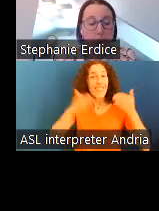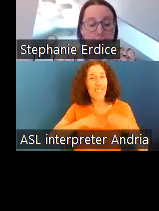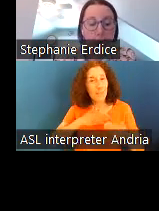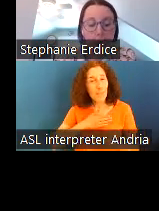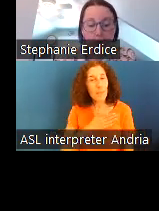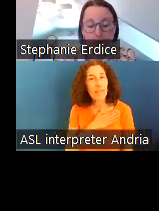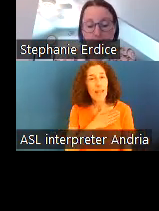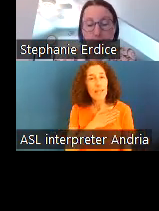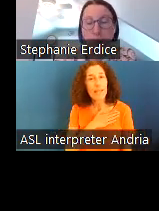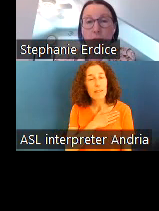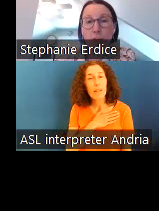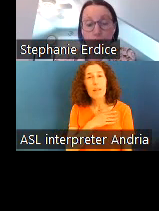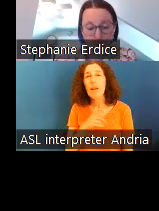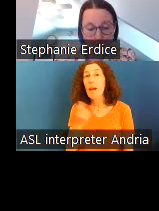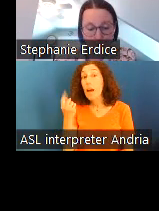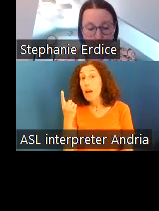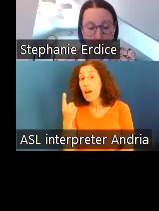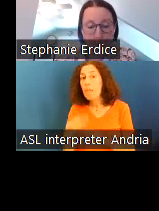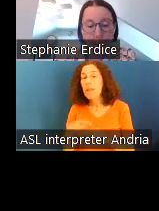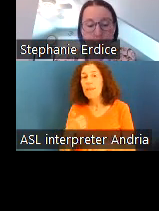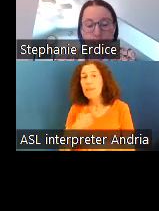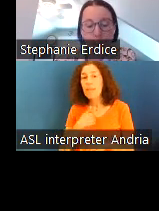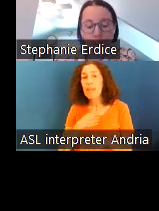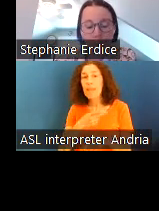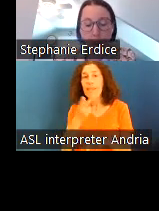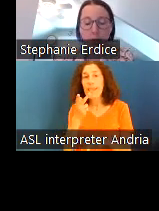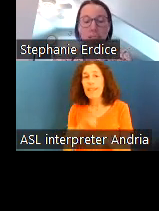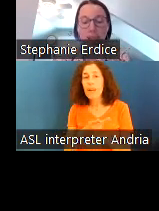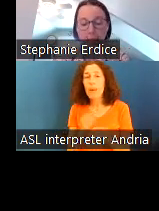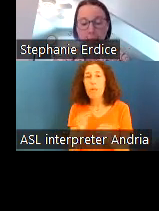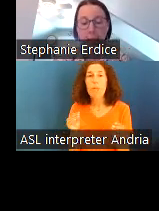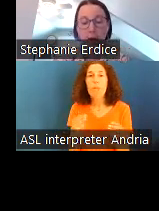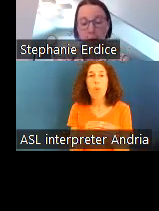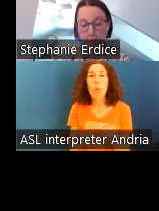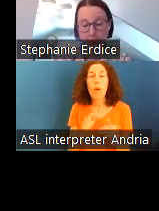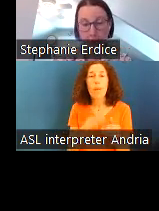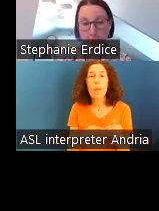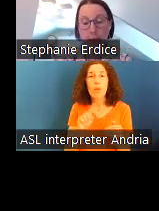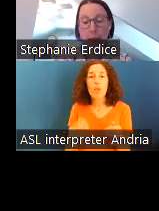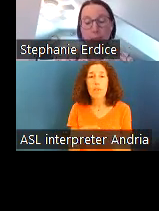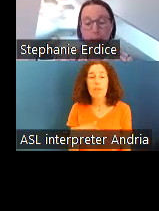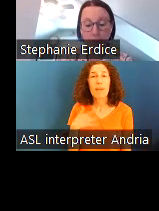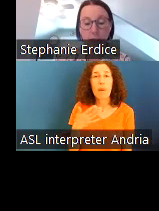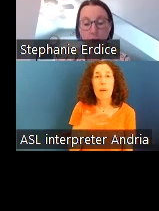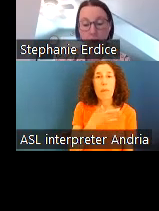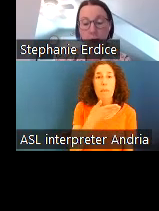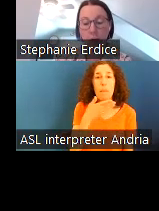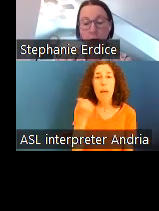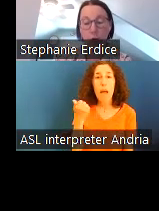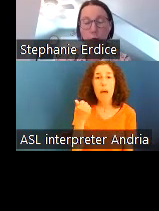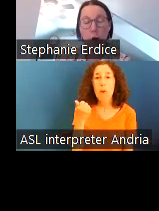goes beyond making ourselves feel better and is really about taking care of ourselves and